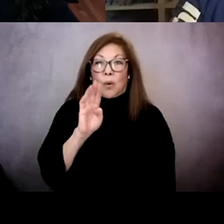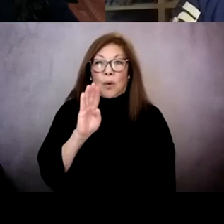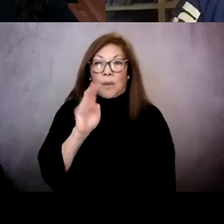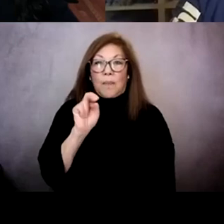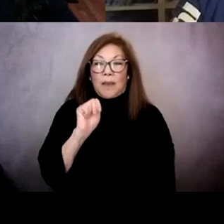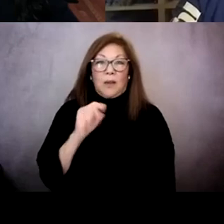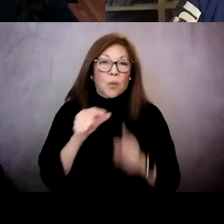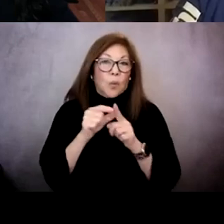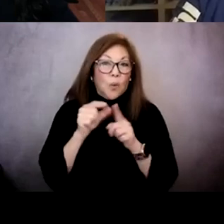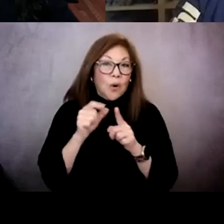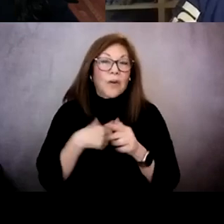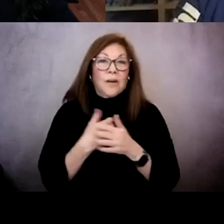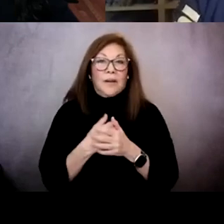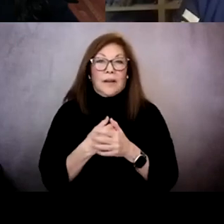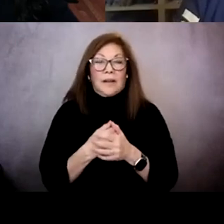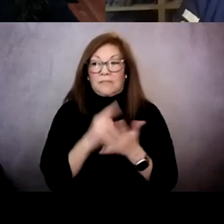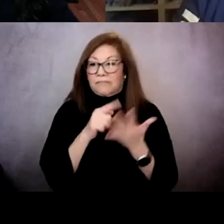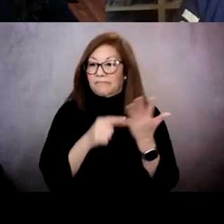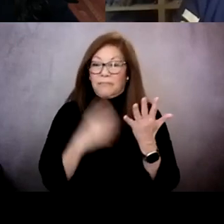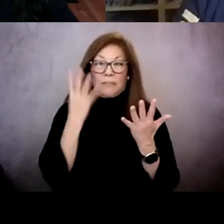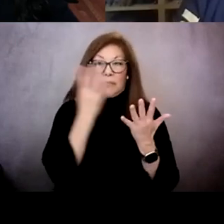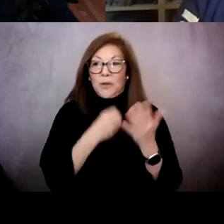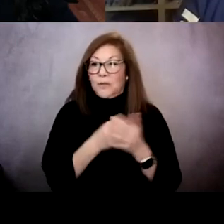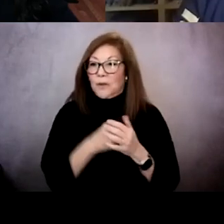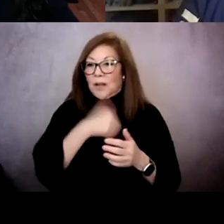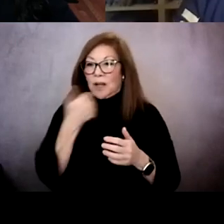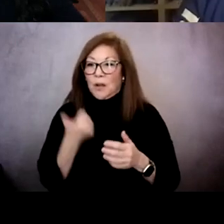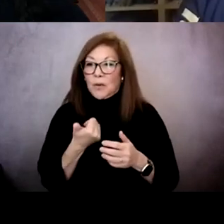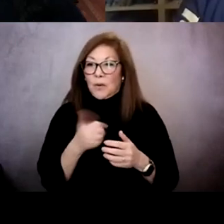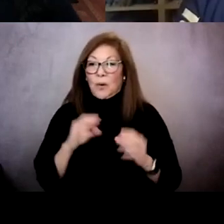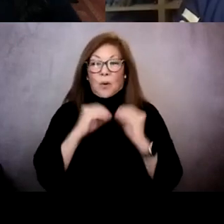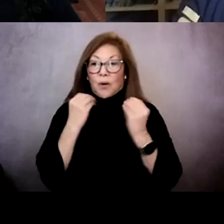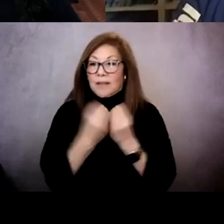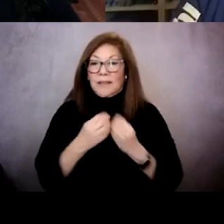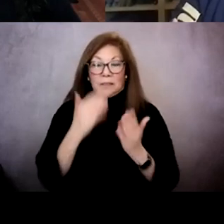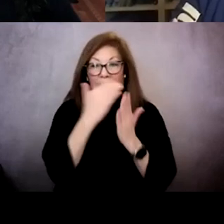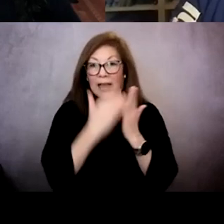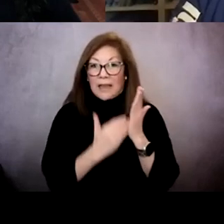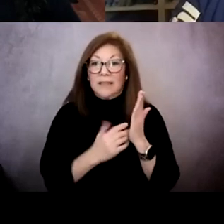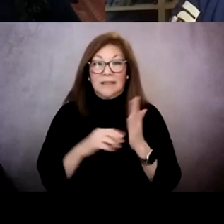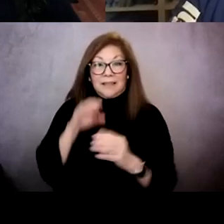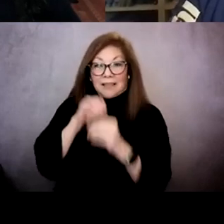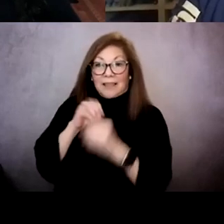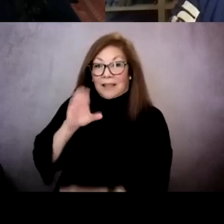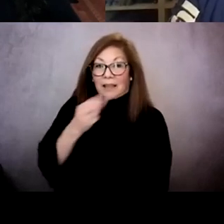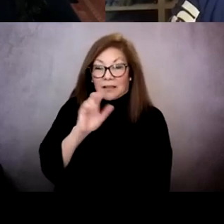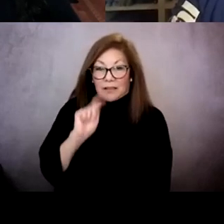And just, yes, beautiful other organizations being listed in the chat.